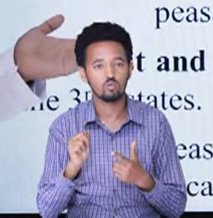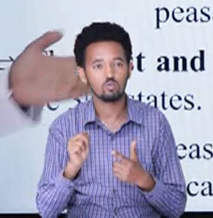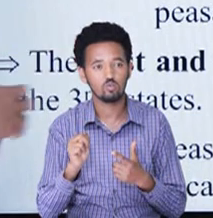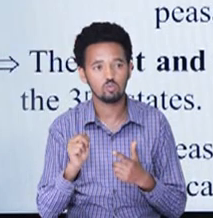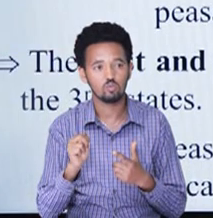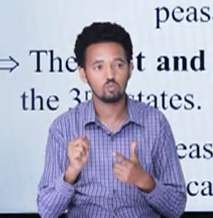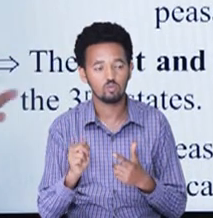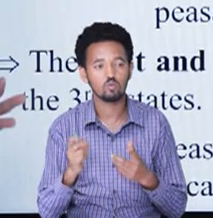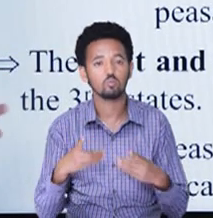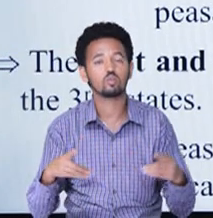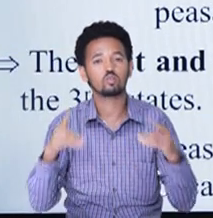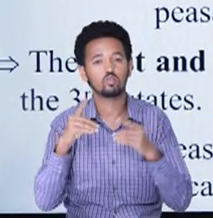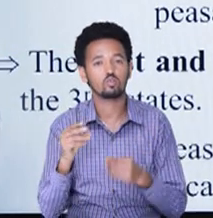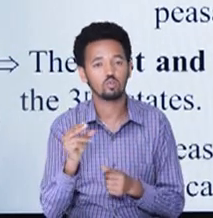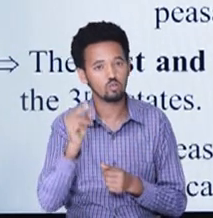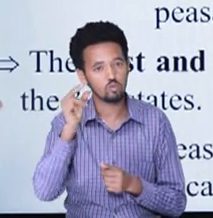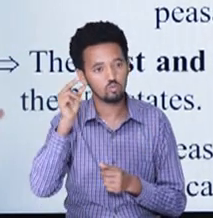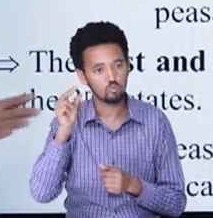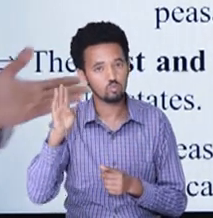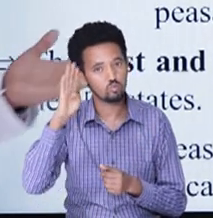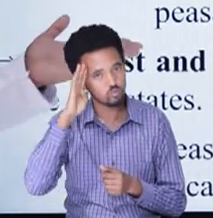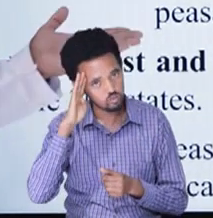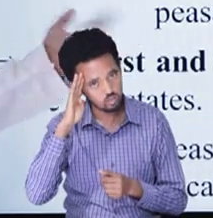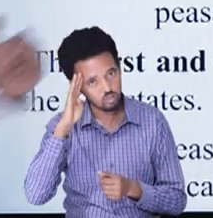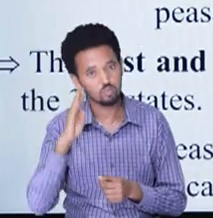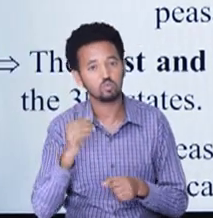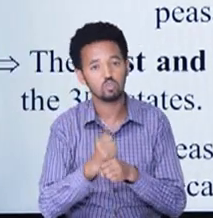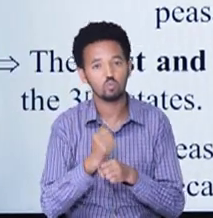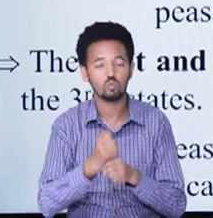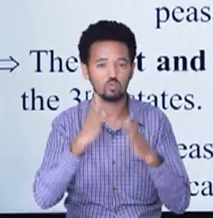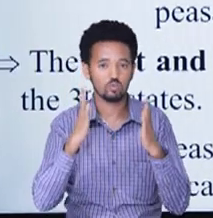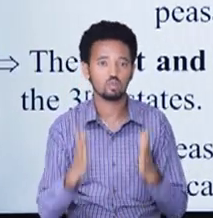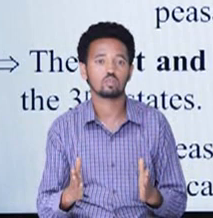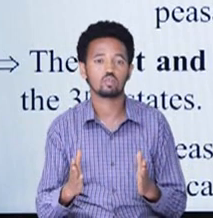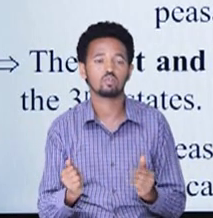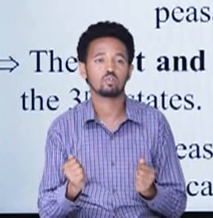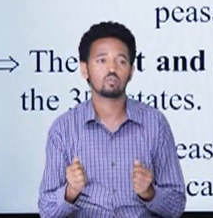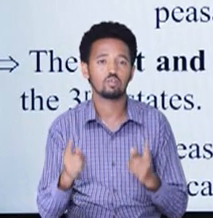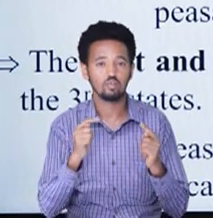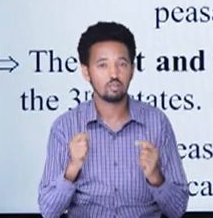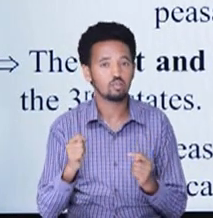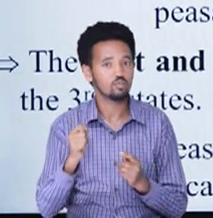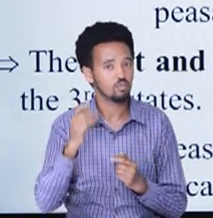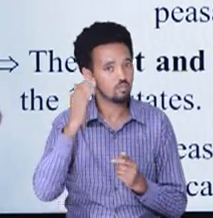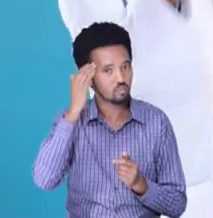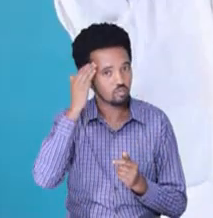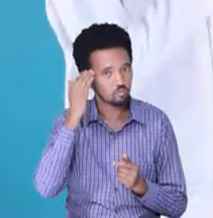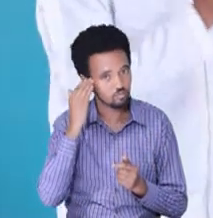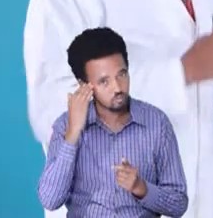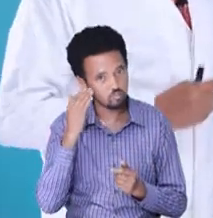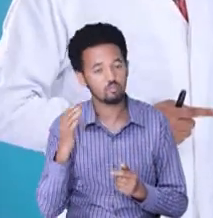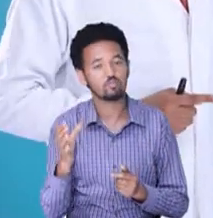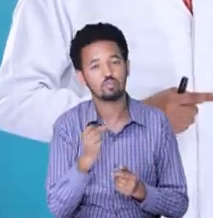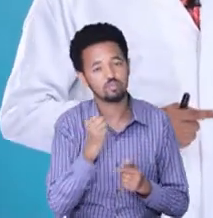third one, bourgeois, wage worker, and peasant. Mind student,